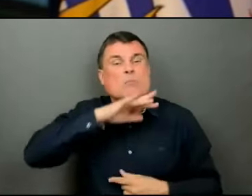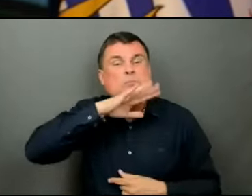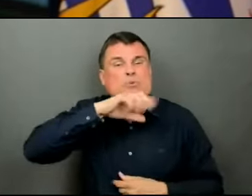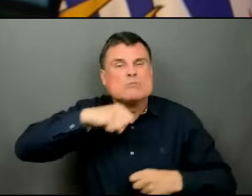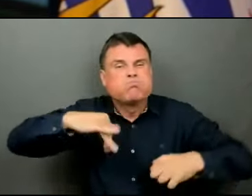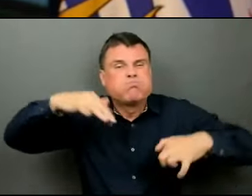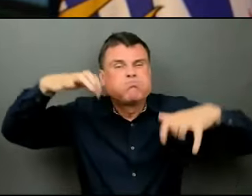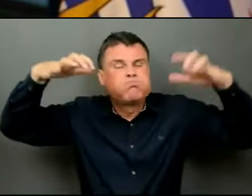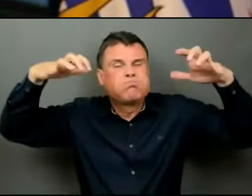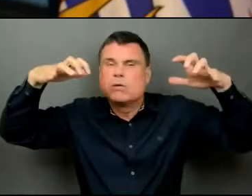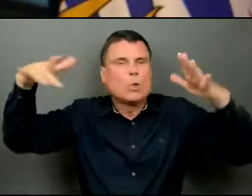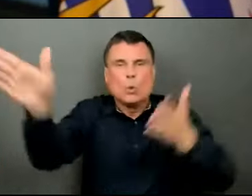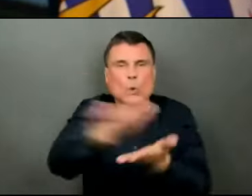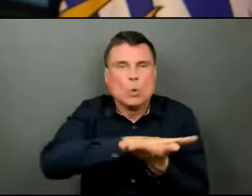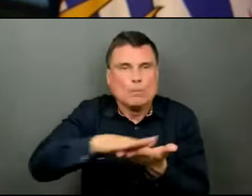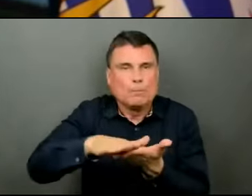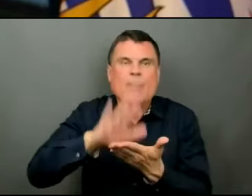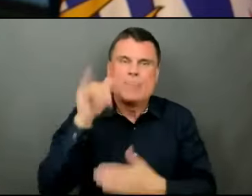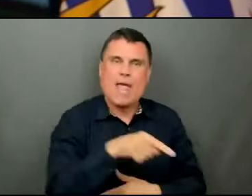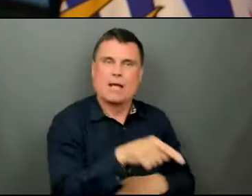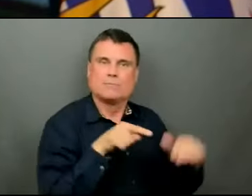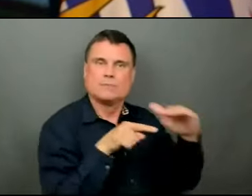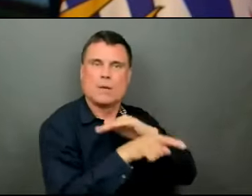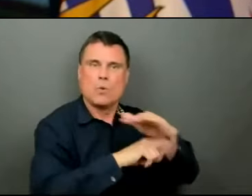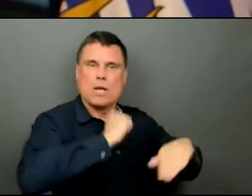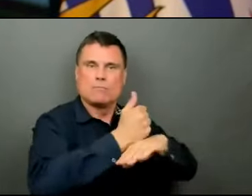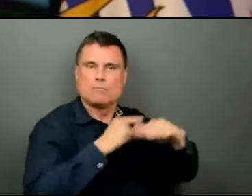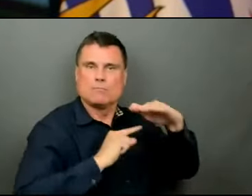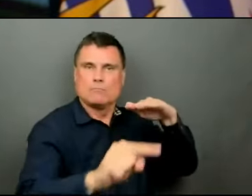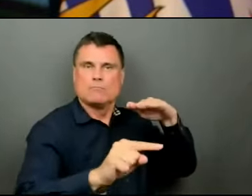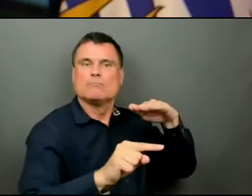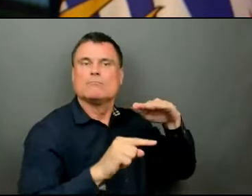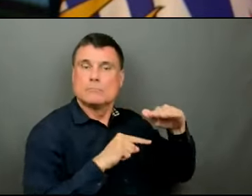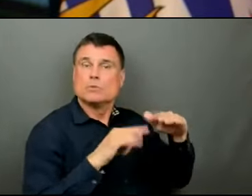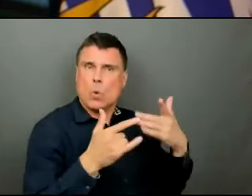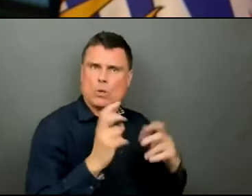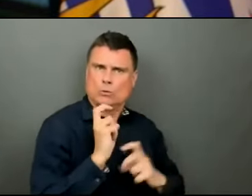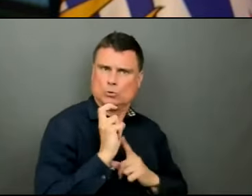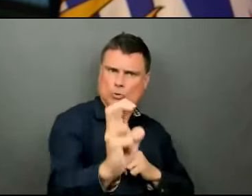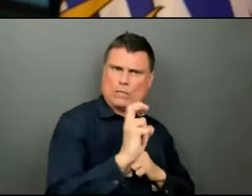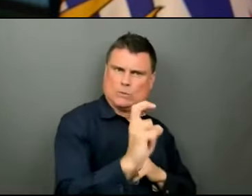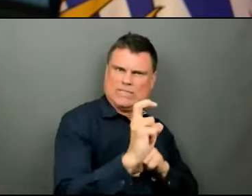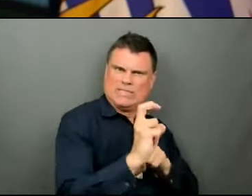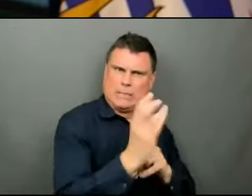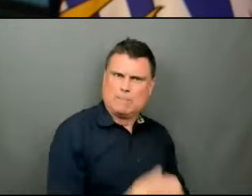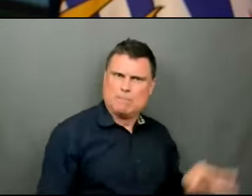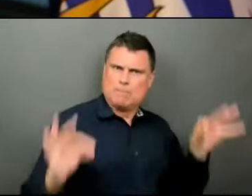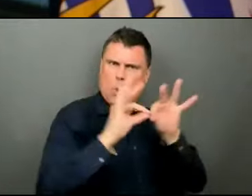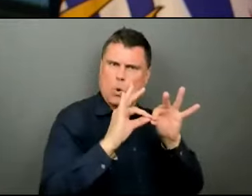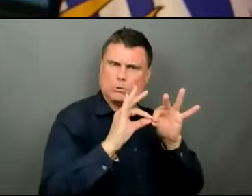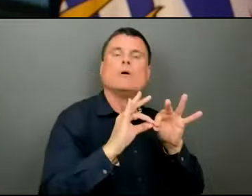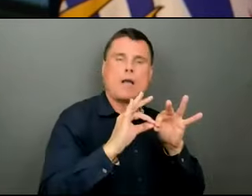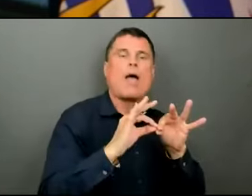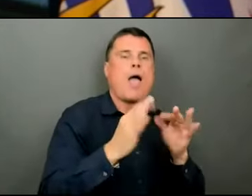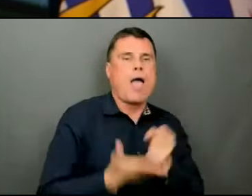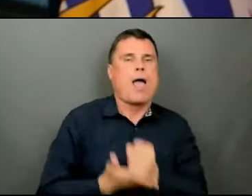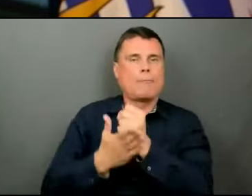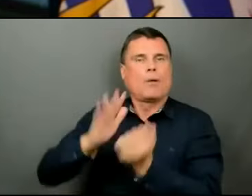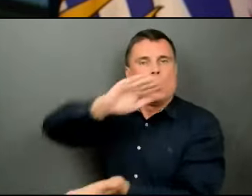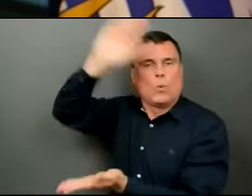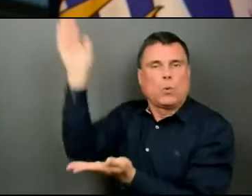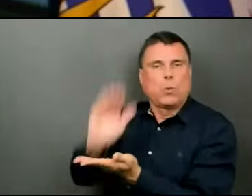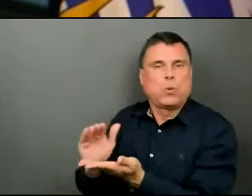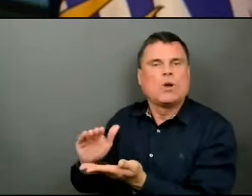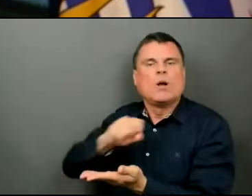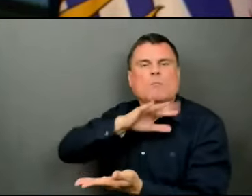to a considerable extent on public transit, a hugely important and readily available solution to reducing GHGs.